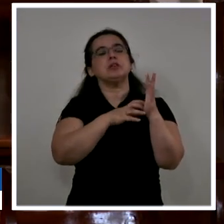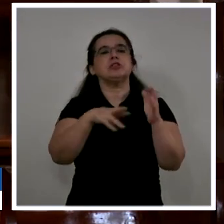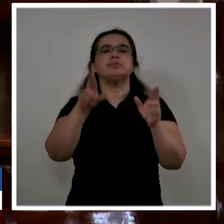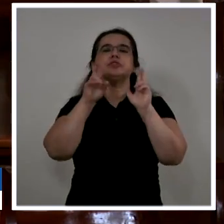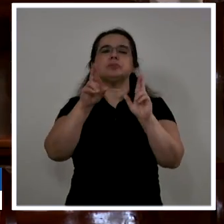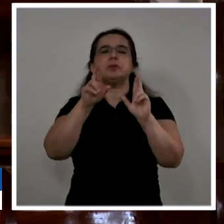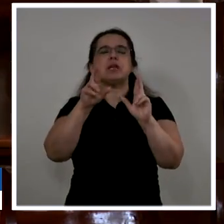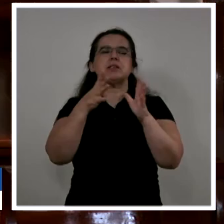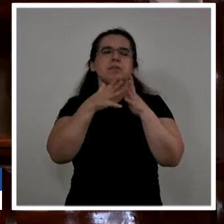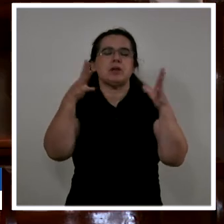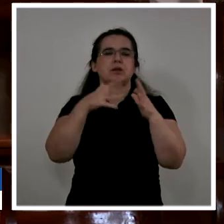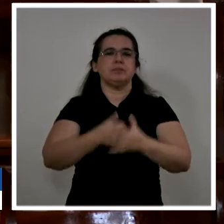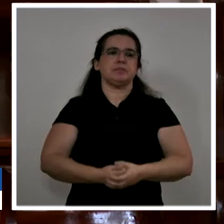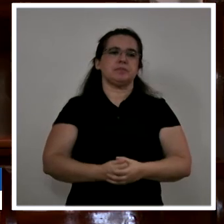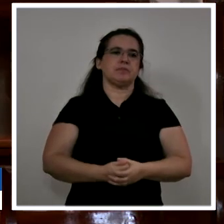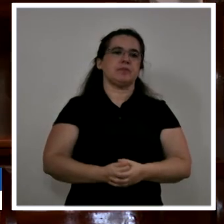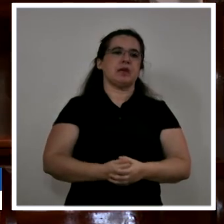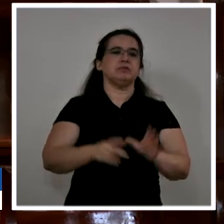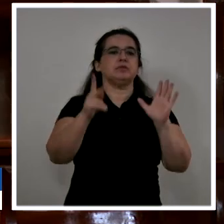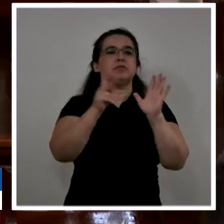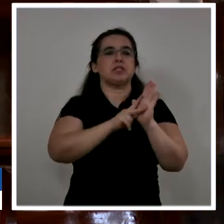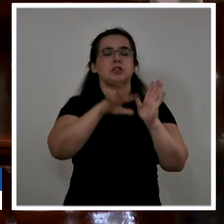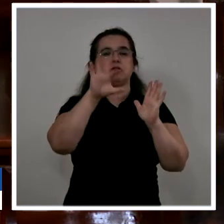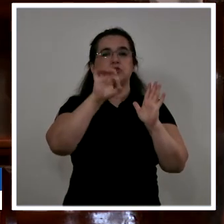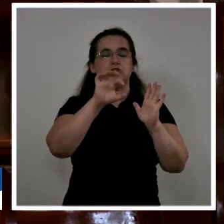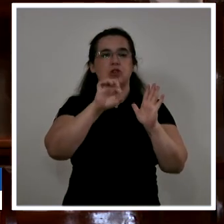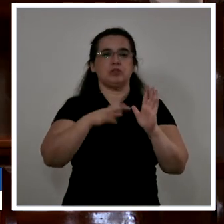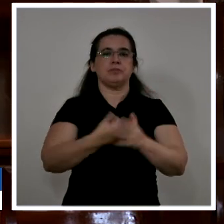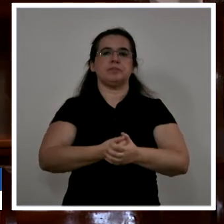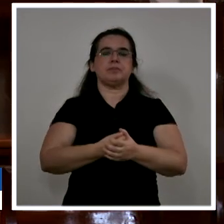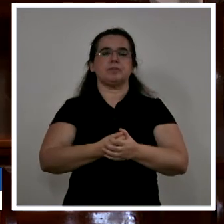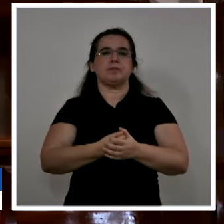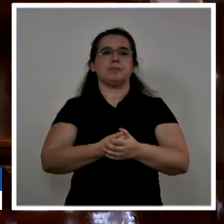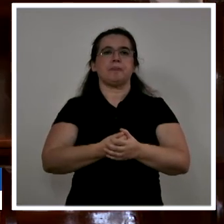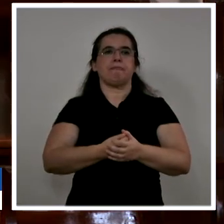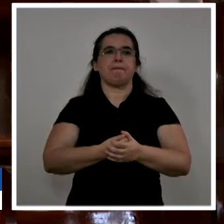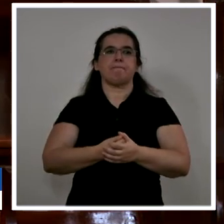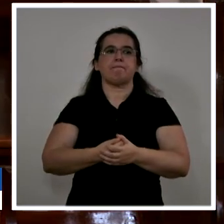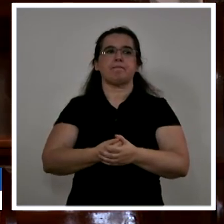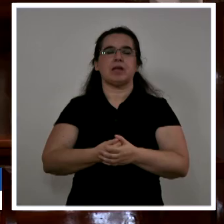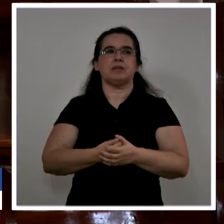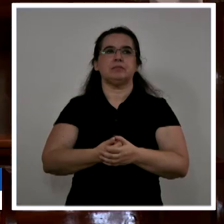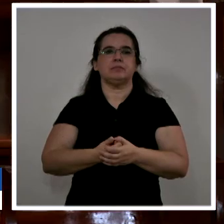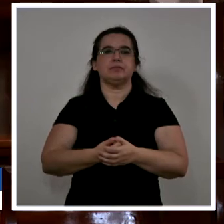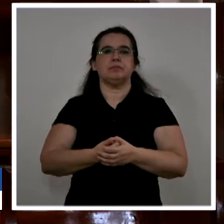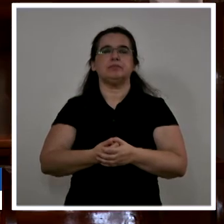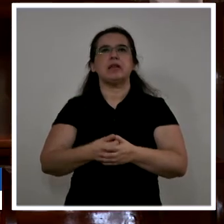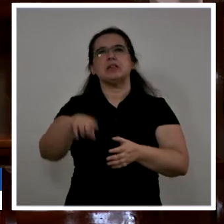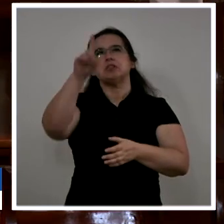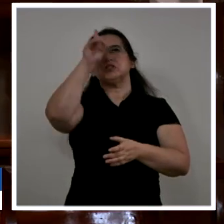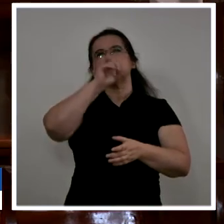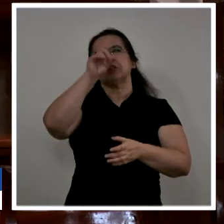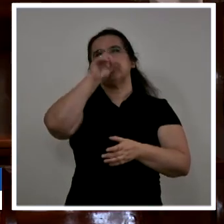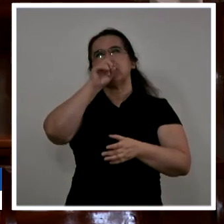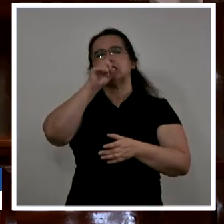esperança. Verse 18. 18. Do not remember the former things. Não vos lembreis das